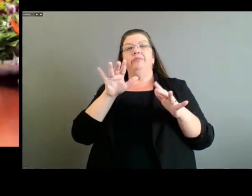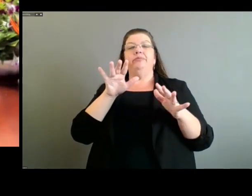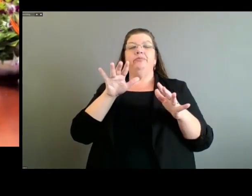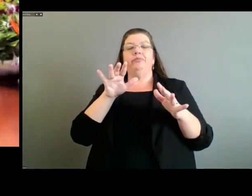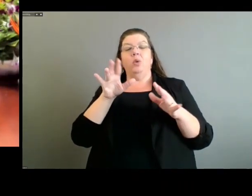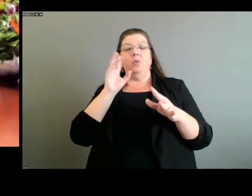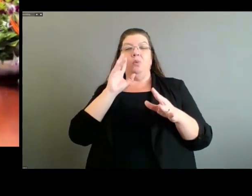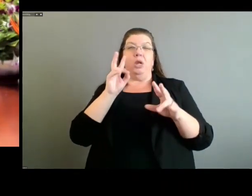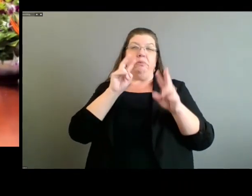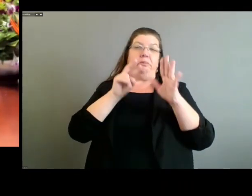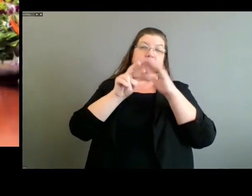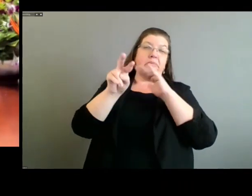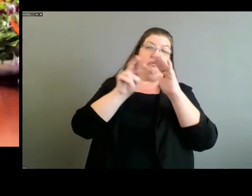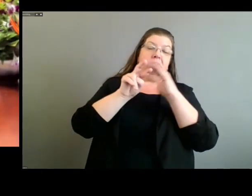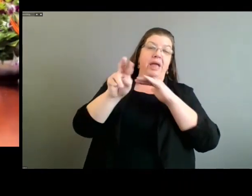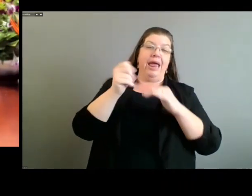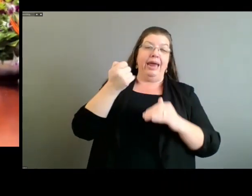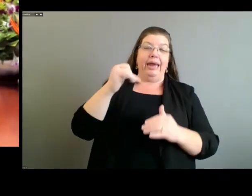April